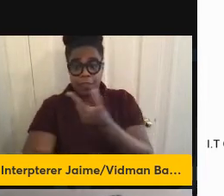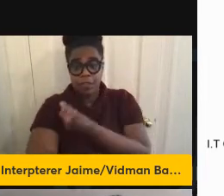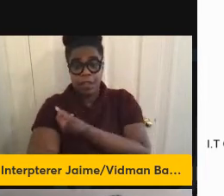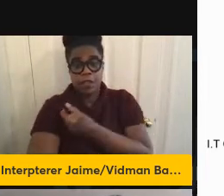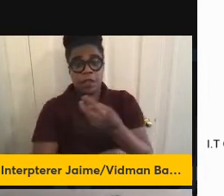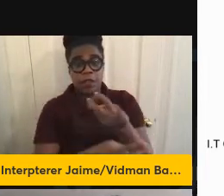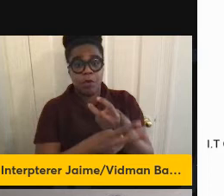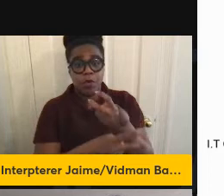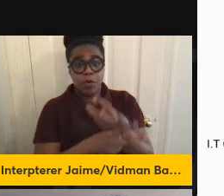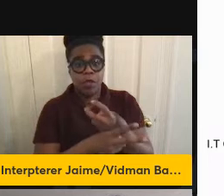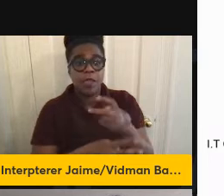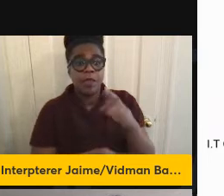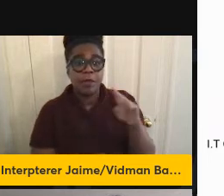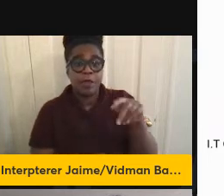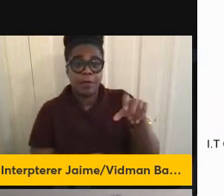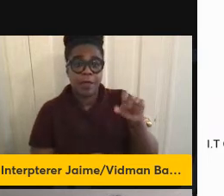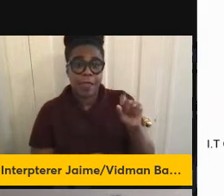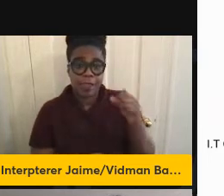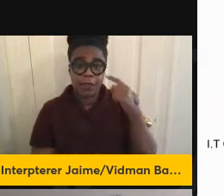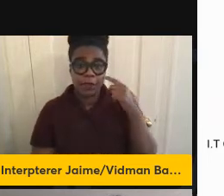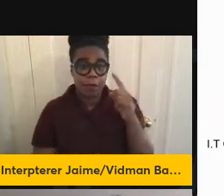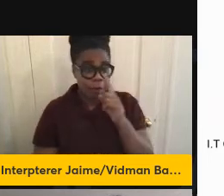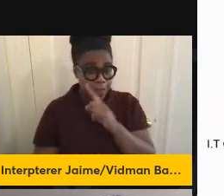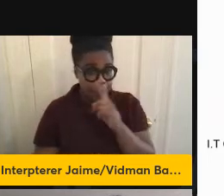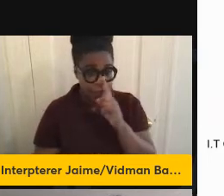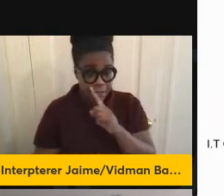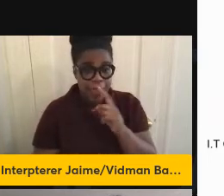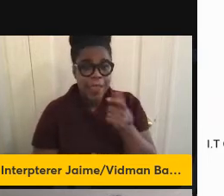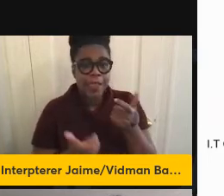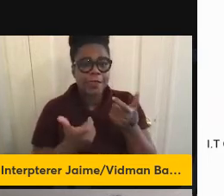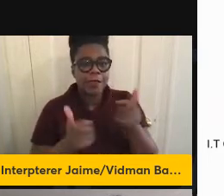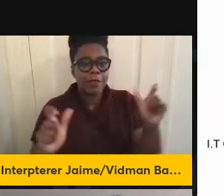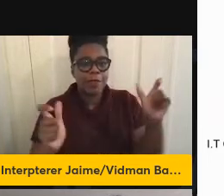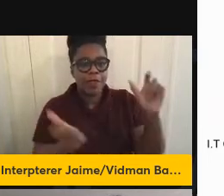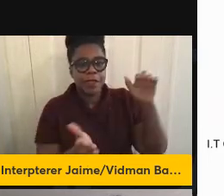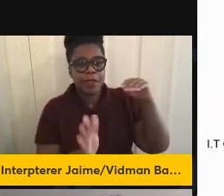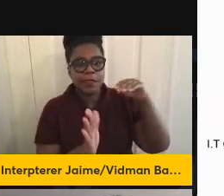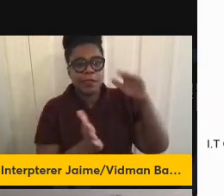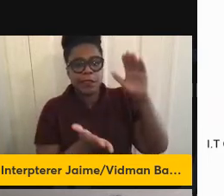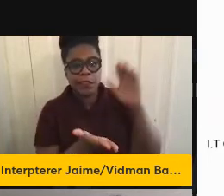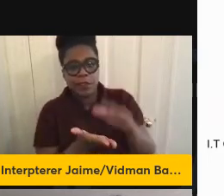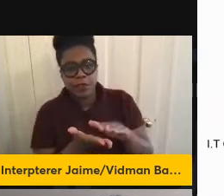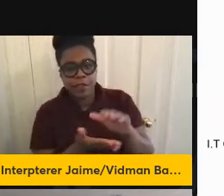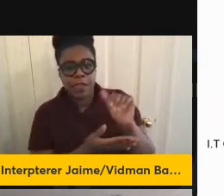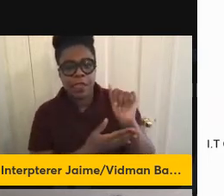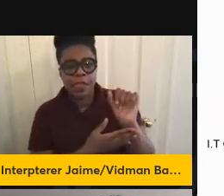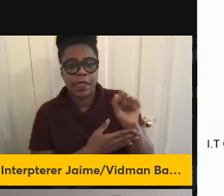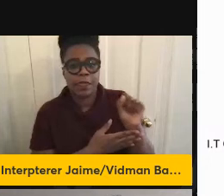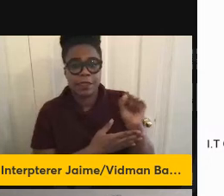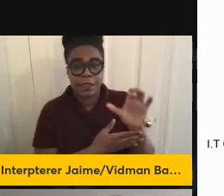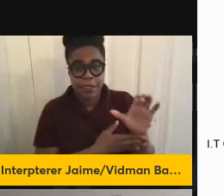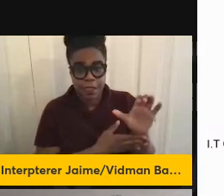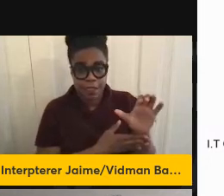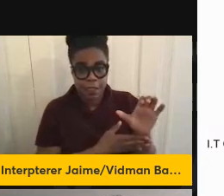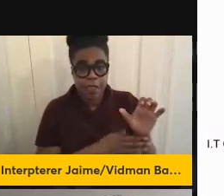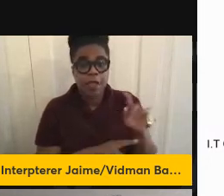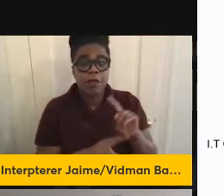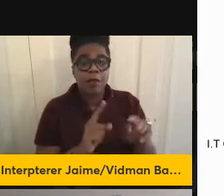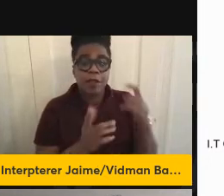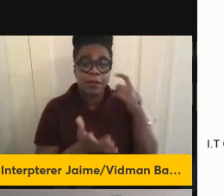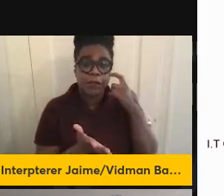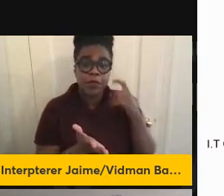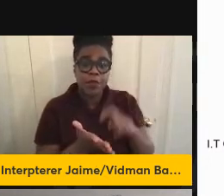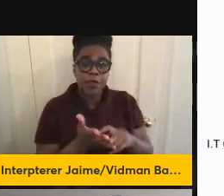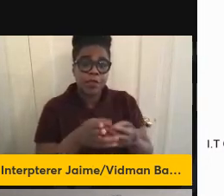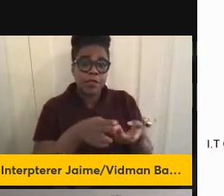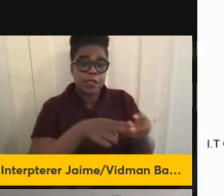in PBS and TNF-alpha treated mice, there's a significant decrease in our labeled ASCs. However, you begin to see an increase in